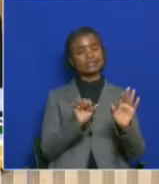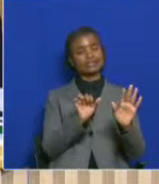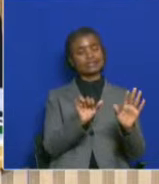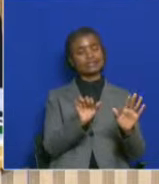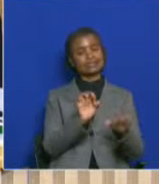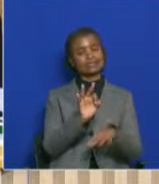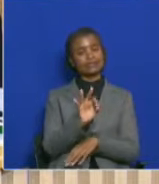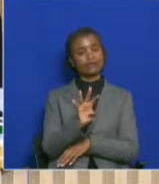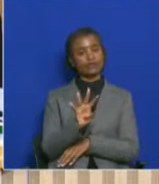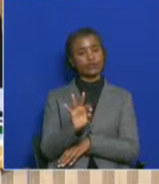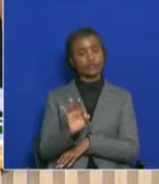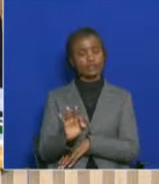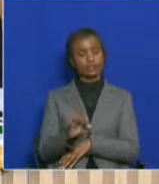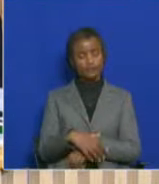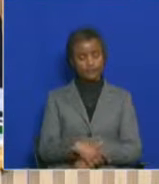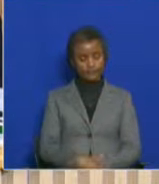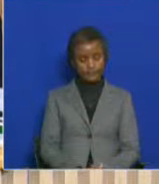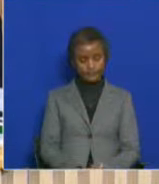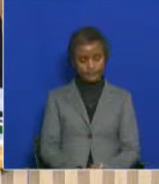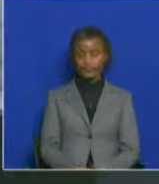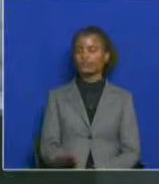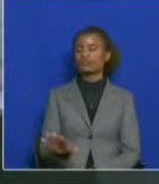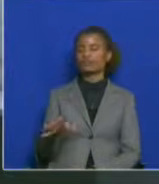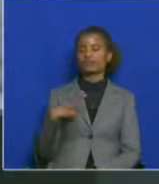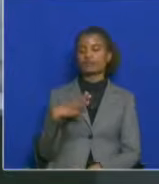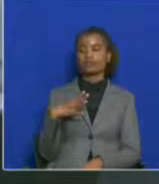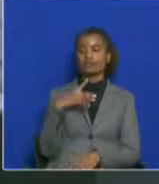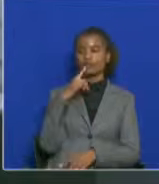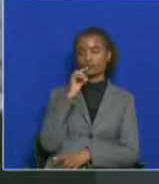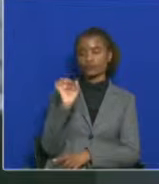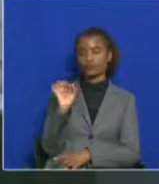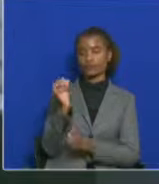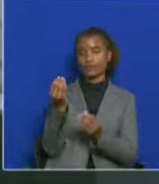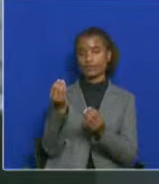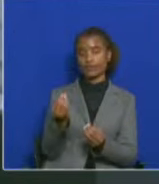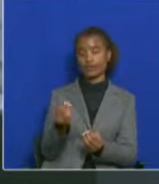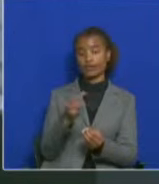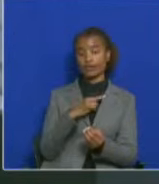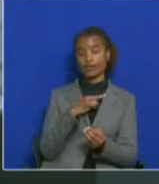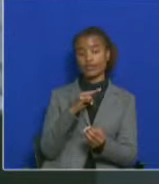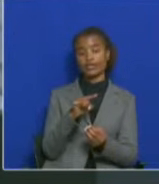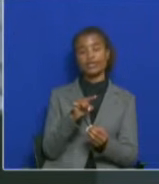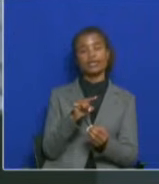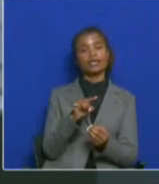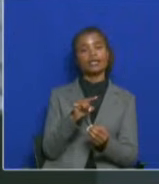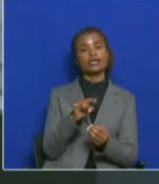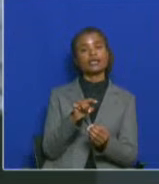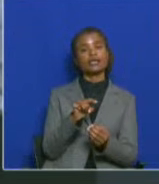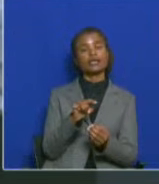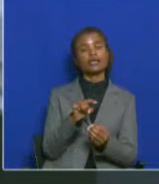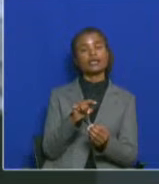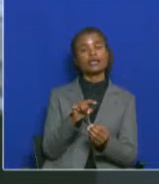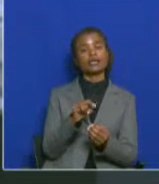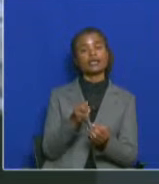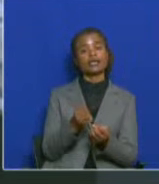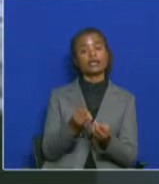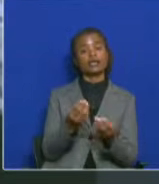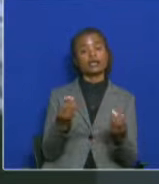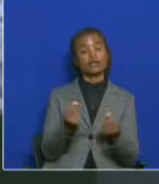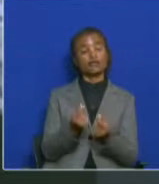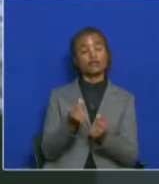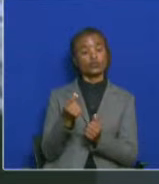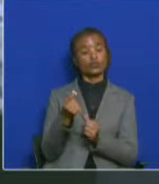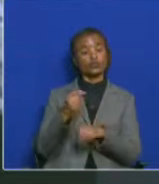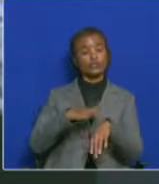Let's use your numbering. It may be that it appears several times, but Chair and I have TN13 as